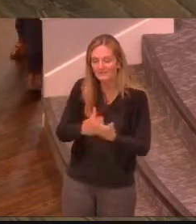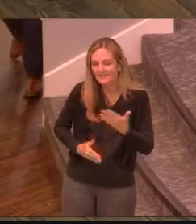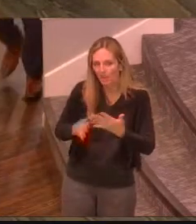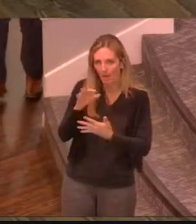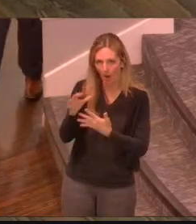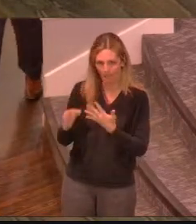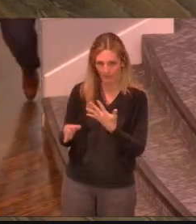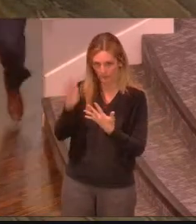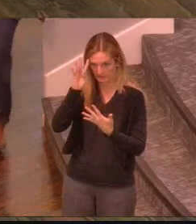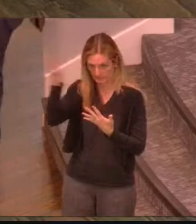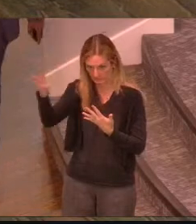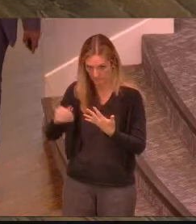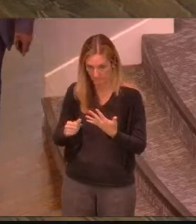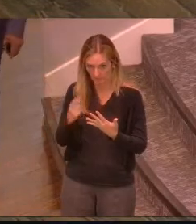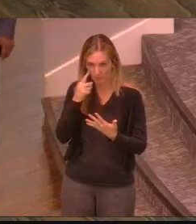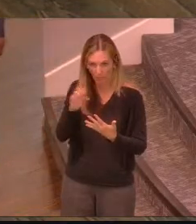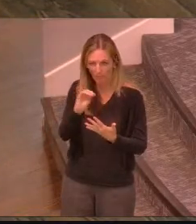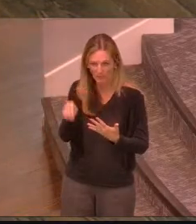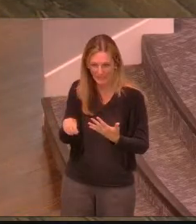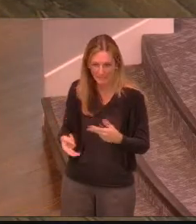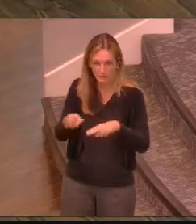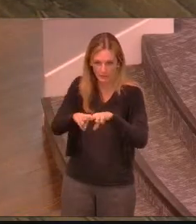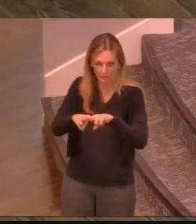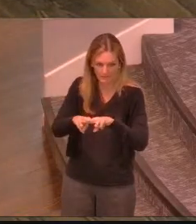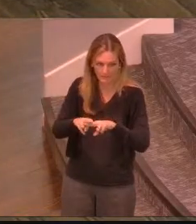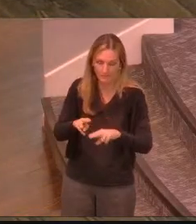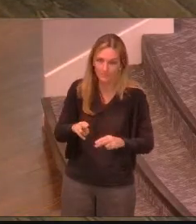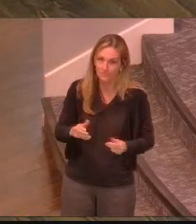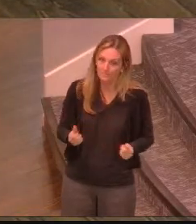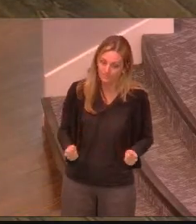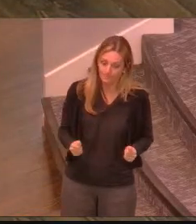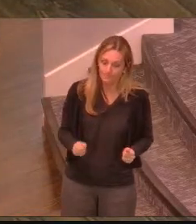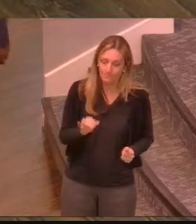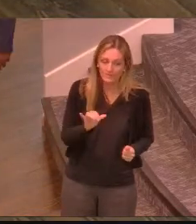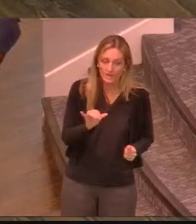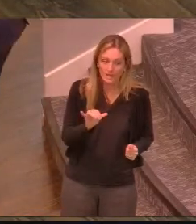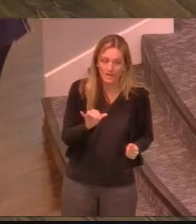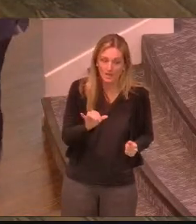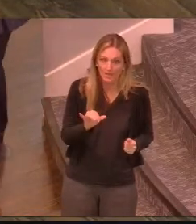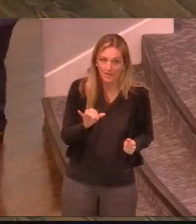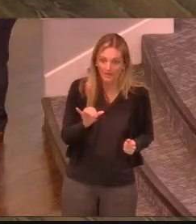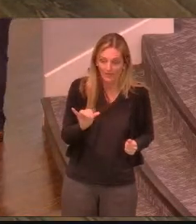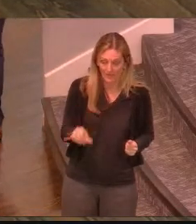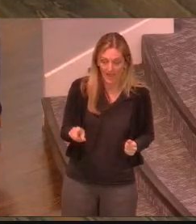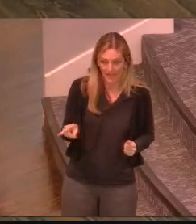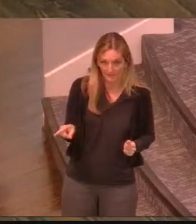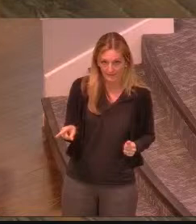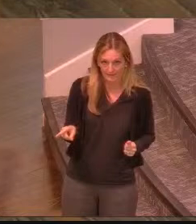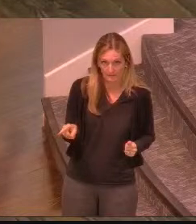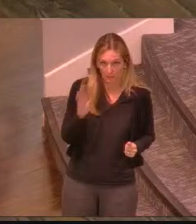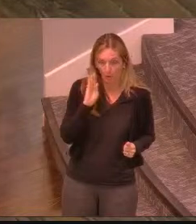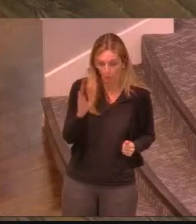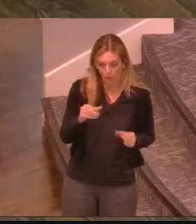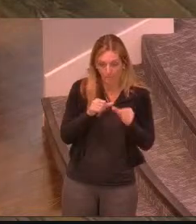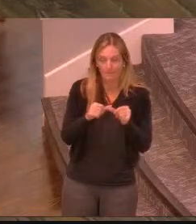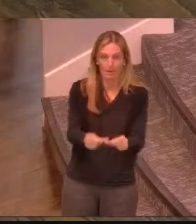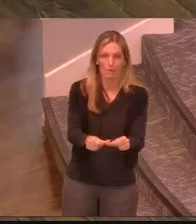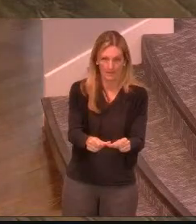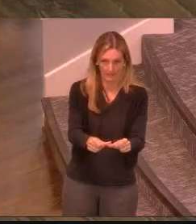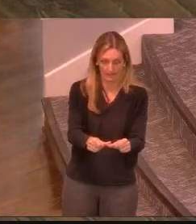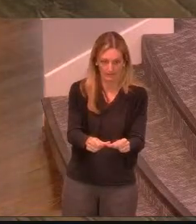or a percentage increase. That's something that you could do. Then that would be permanent on that on the salary